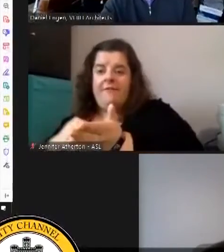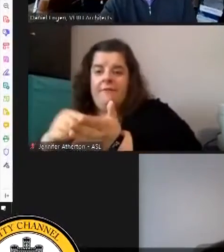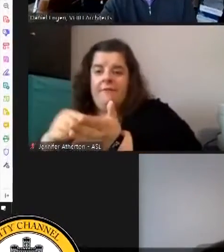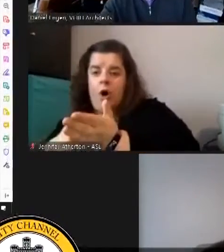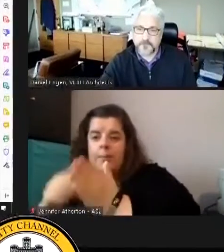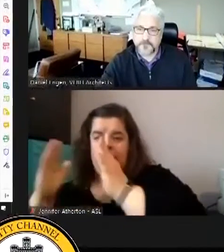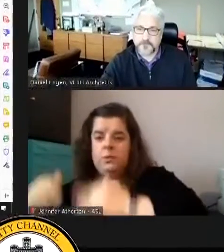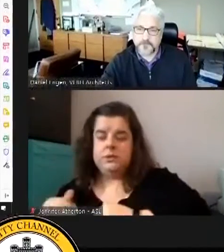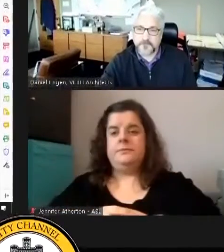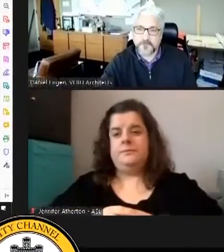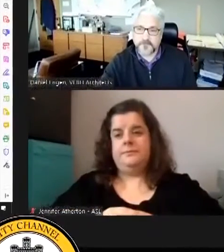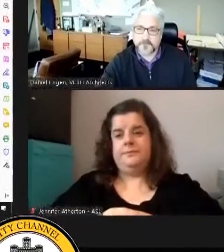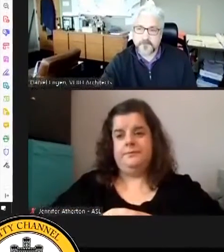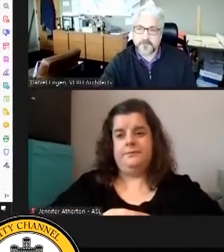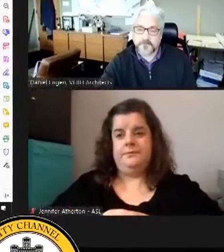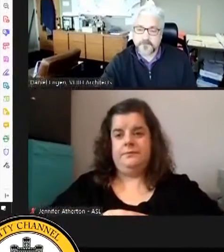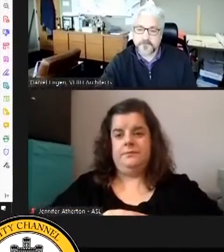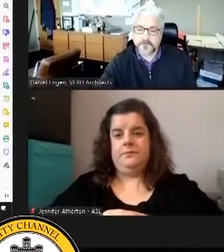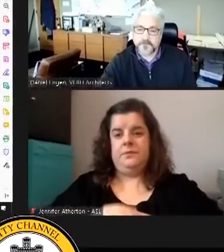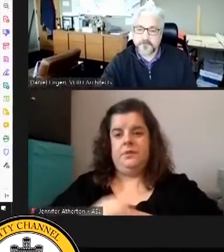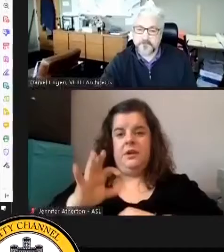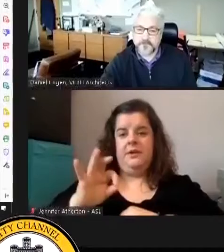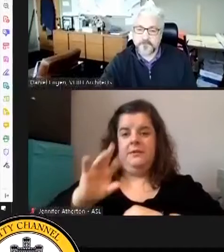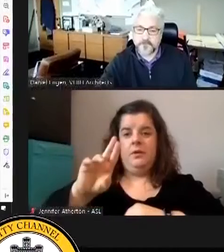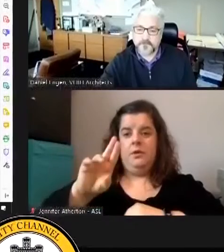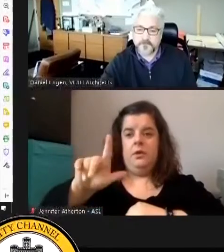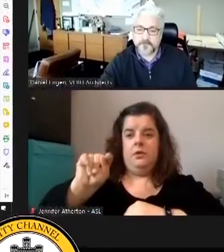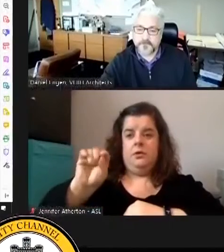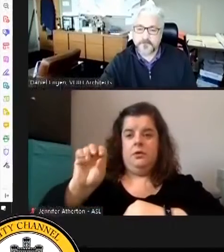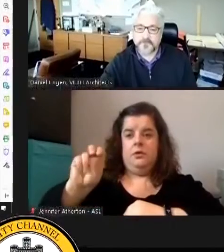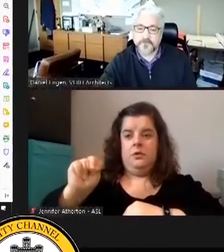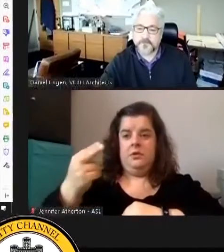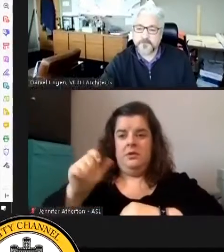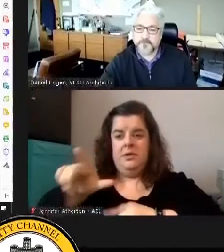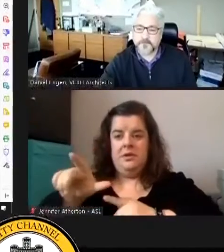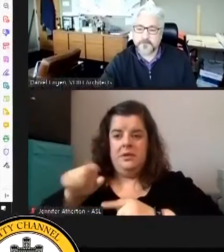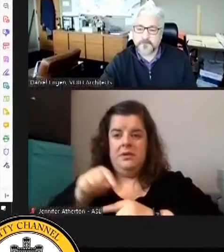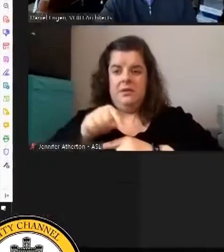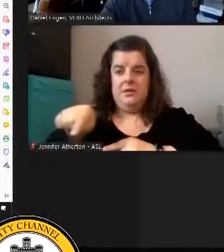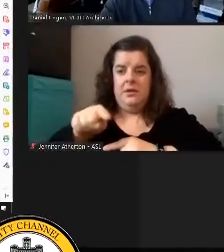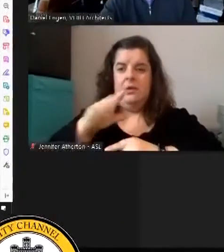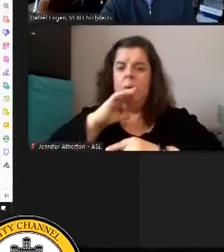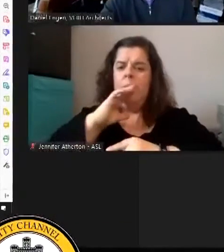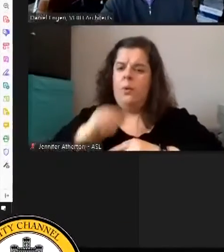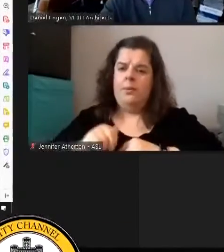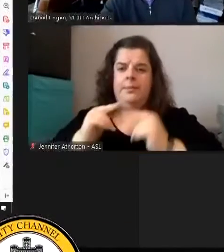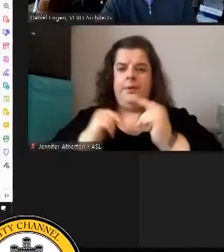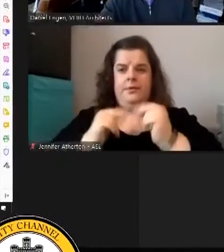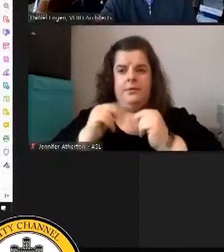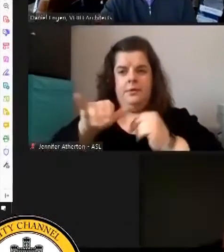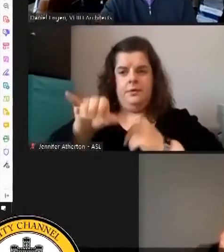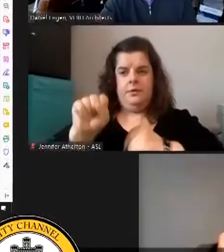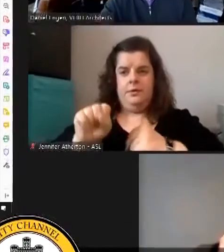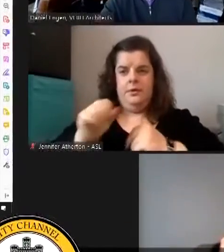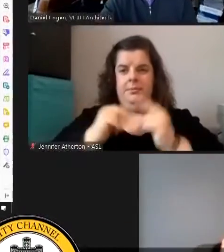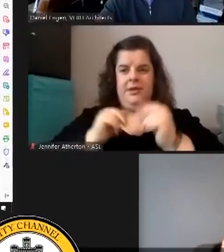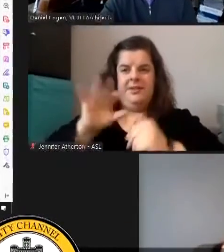With Fulton Hall, it's an older building. It was built in the